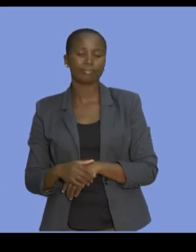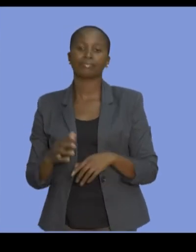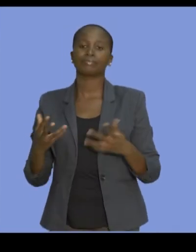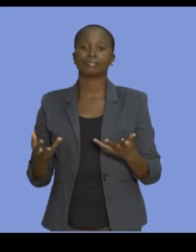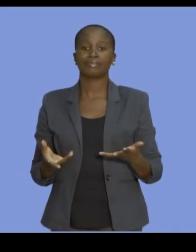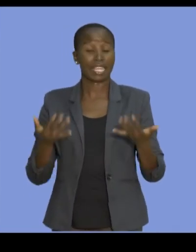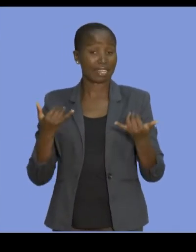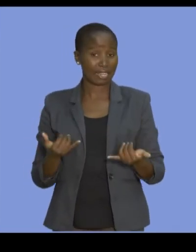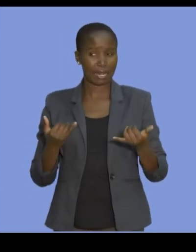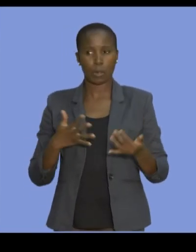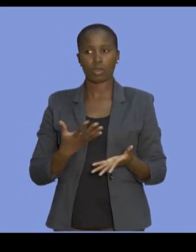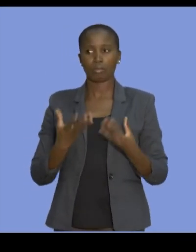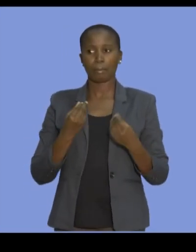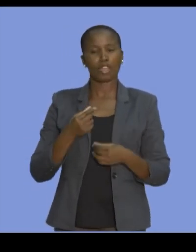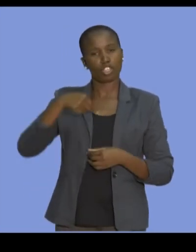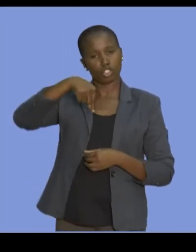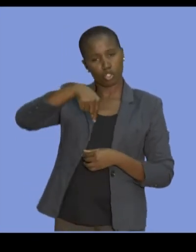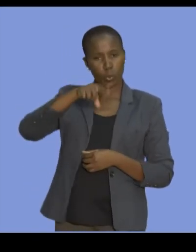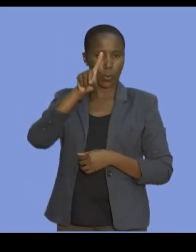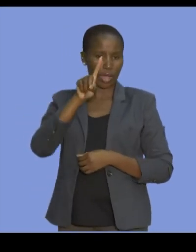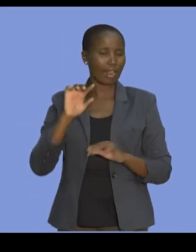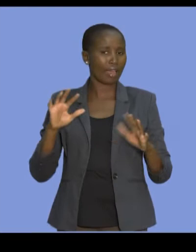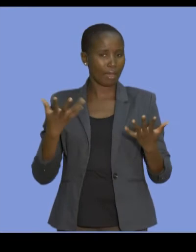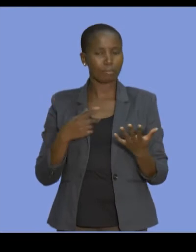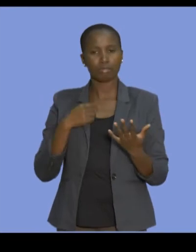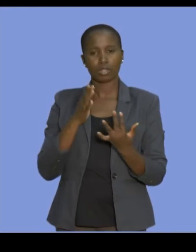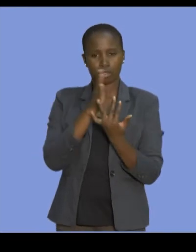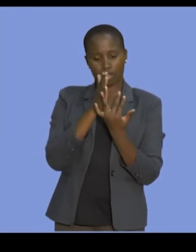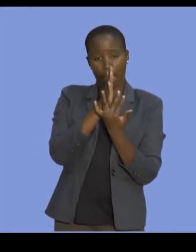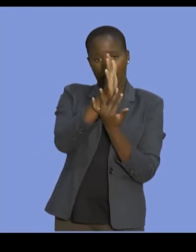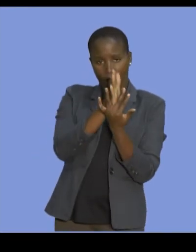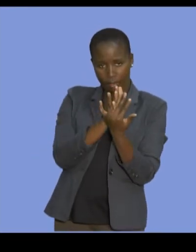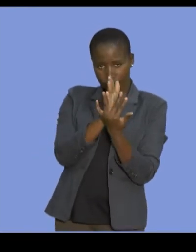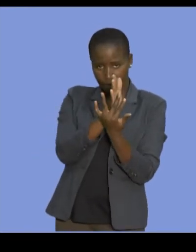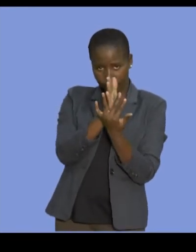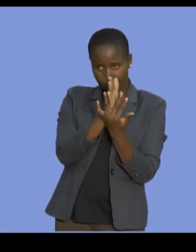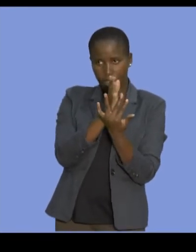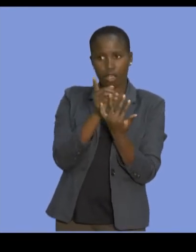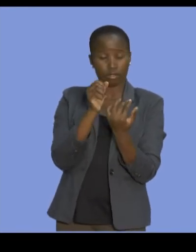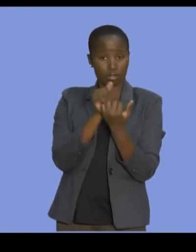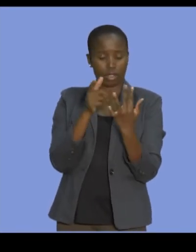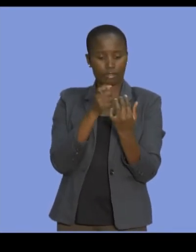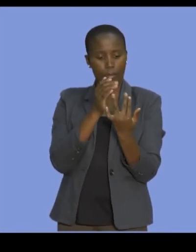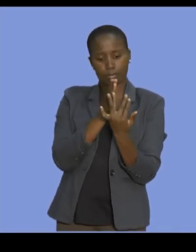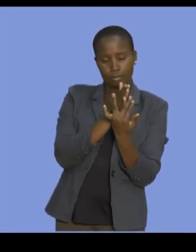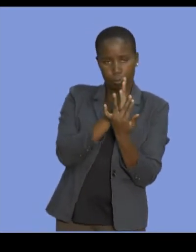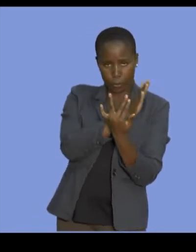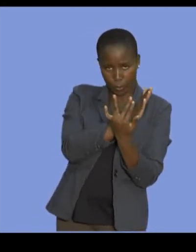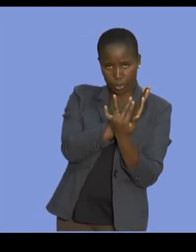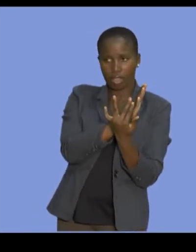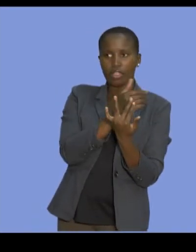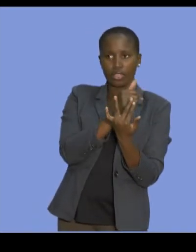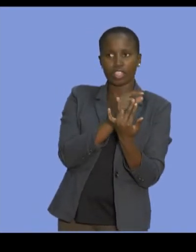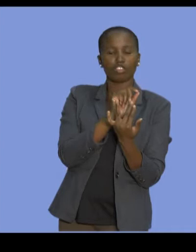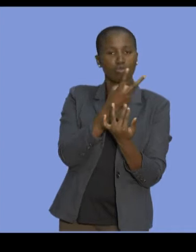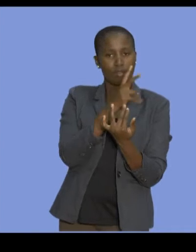find Q1, we find halfway from there to there, which is between 25